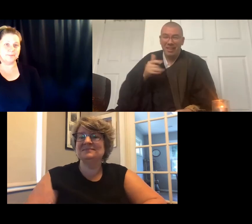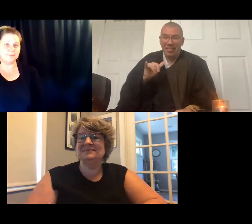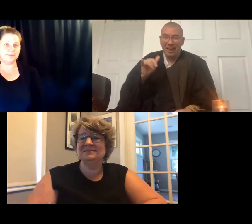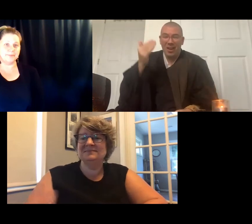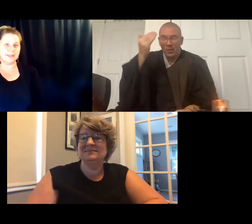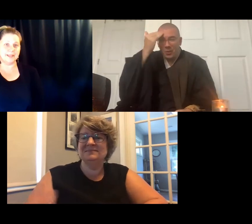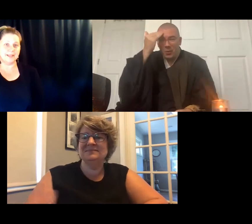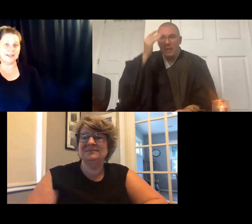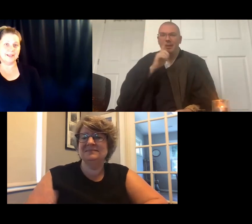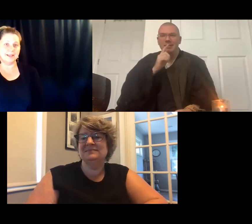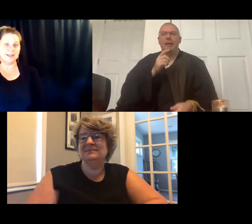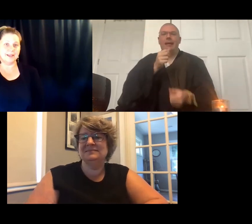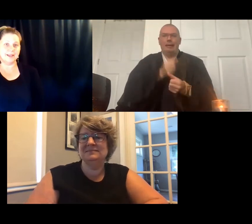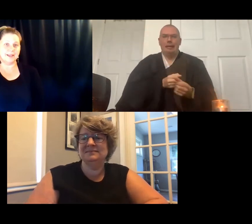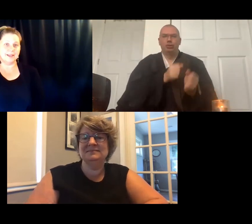people.